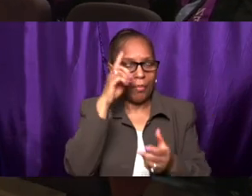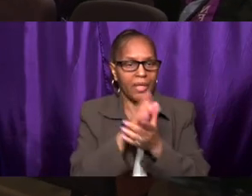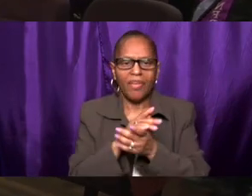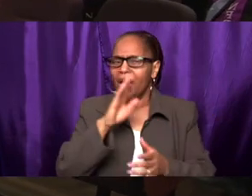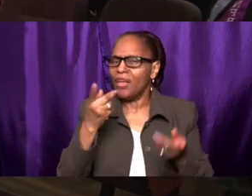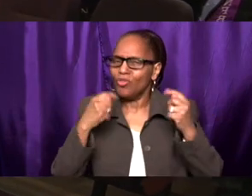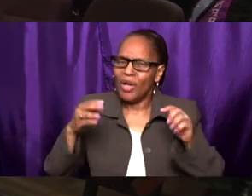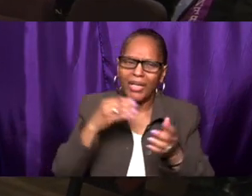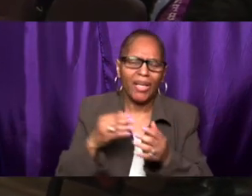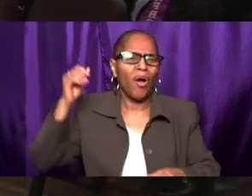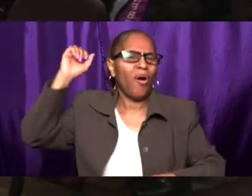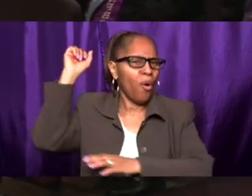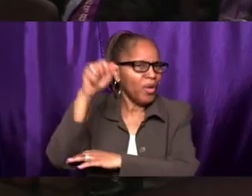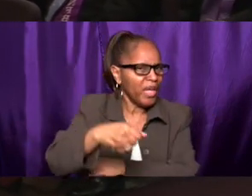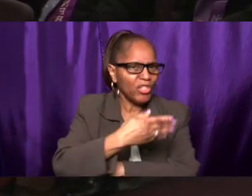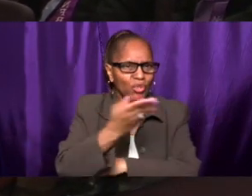it again. Oh, yes, you will.